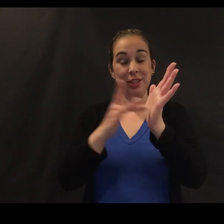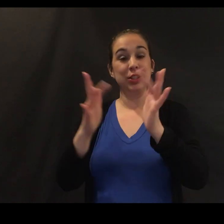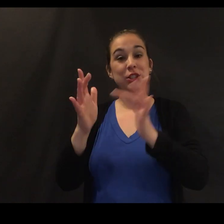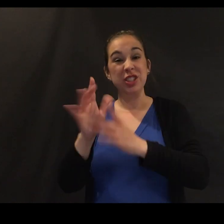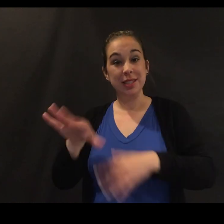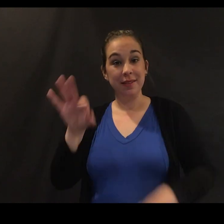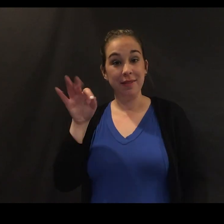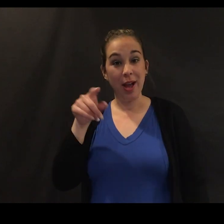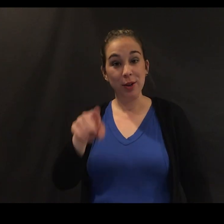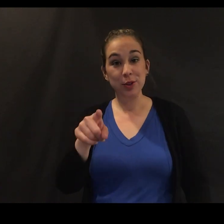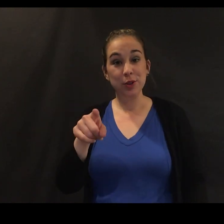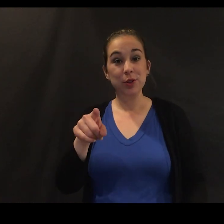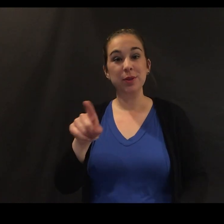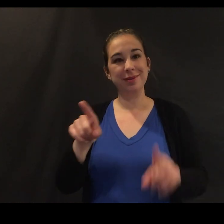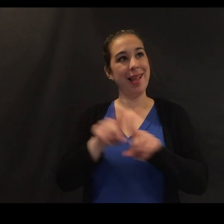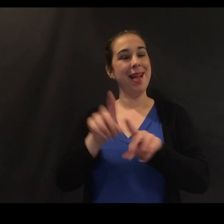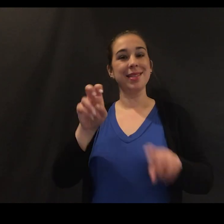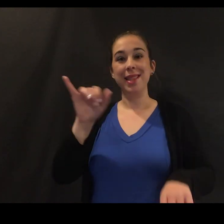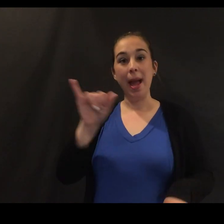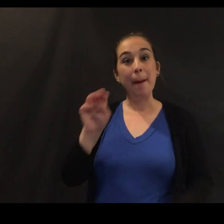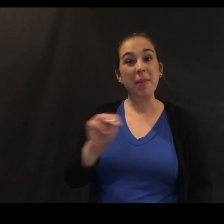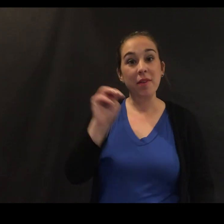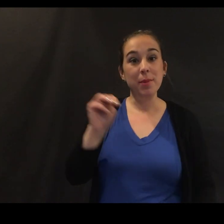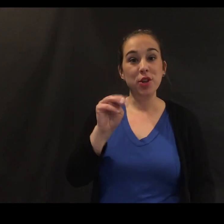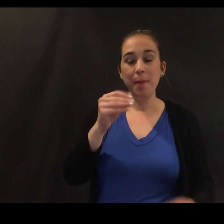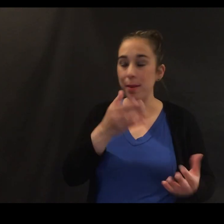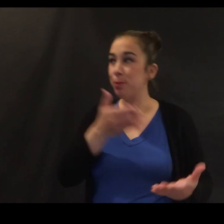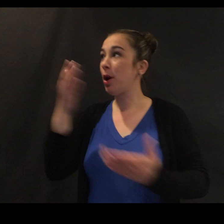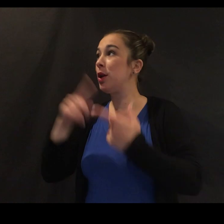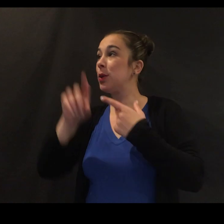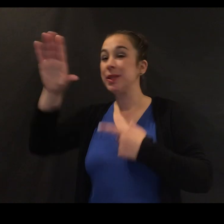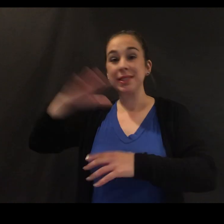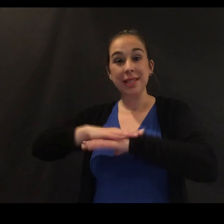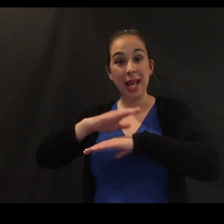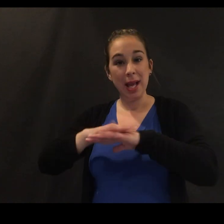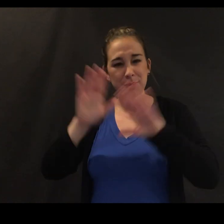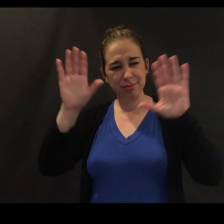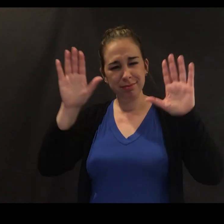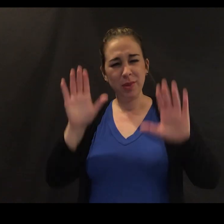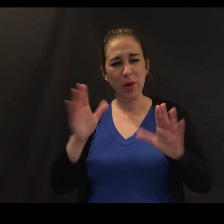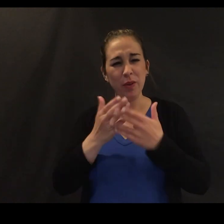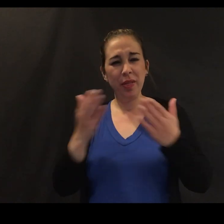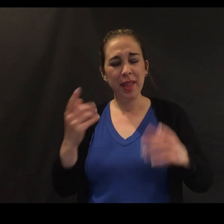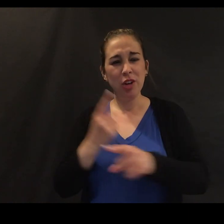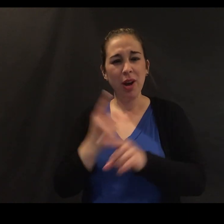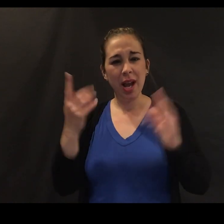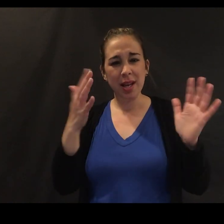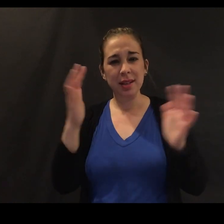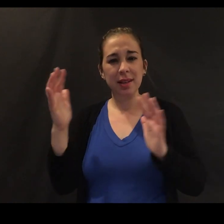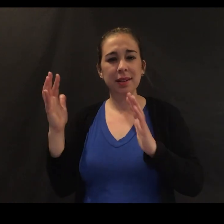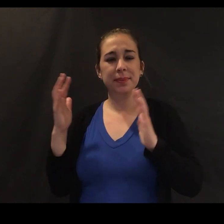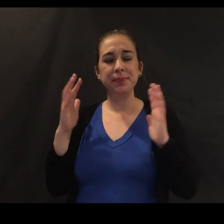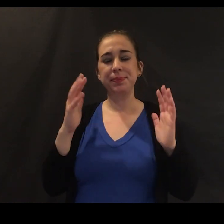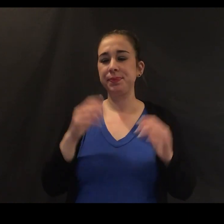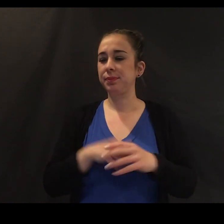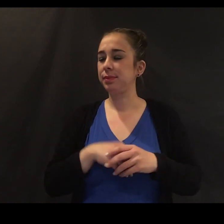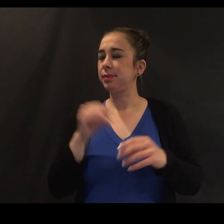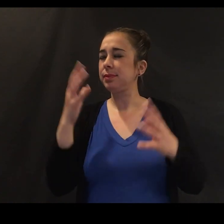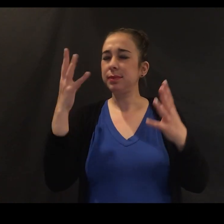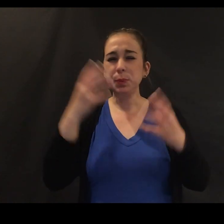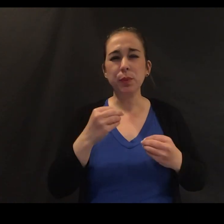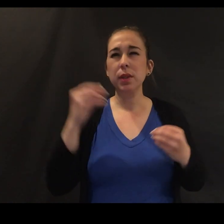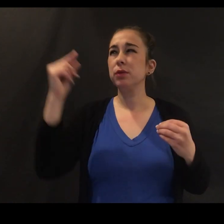a Mephibosheth and brought you to his table? Aren't you glad about that? Wonderful thing, okay? This is beauty. This is grace.